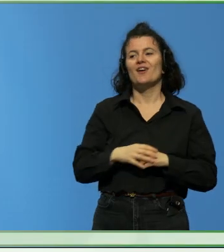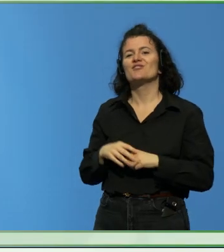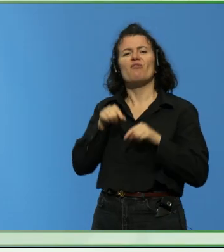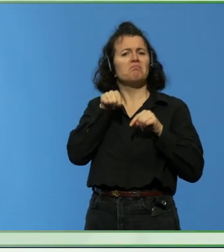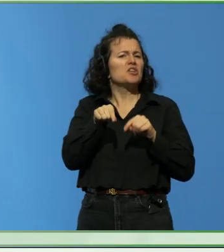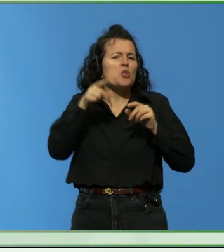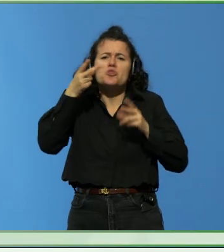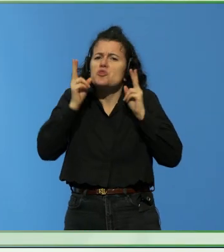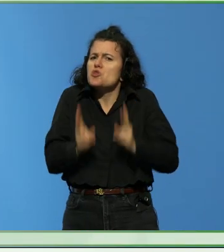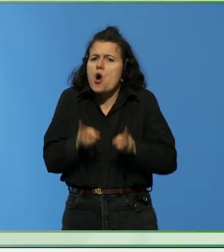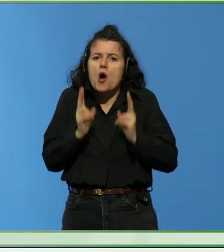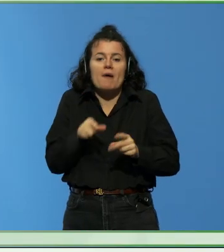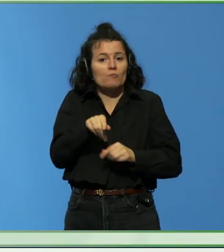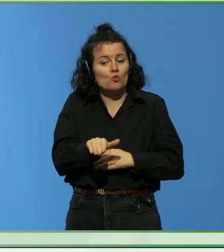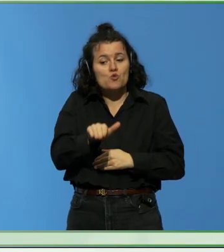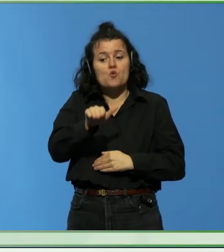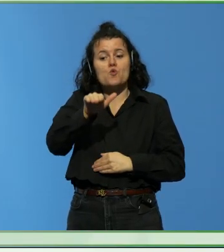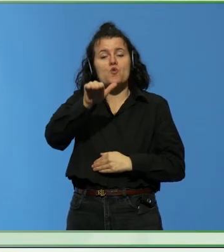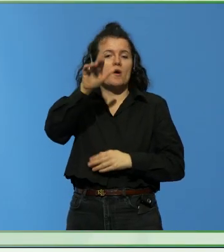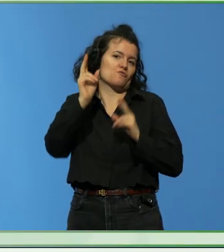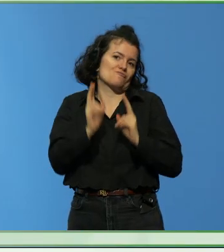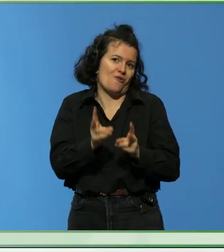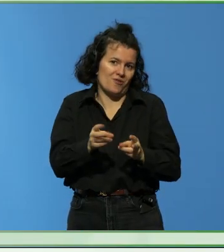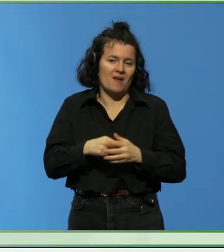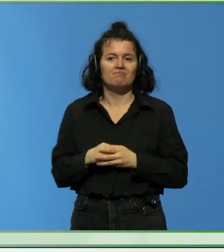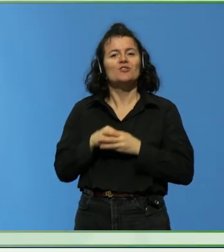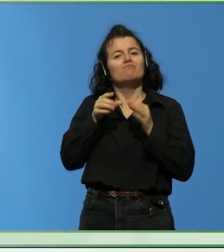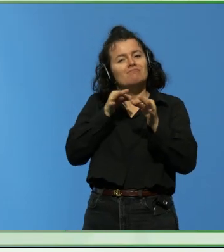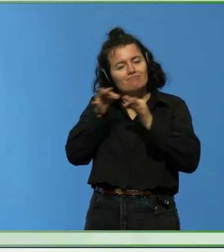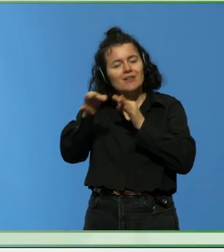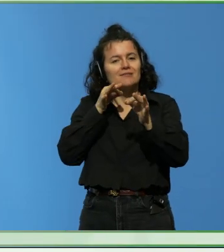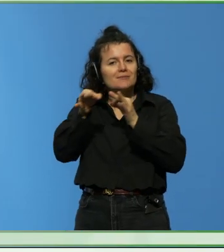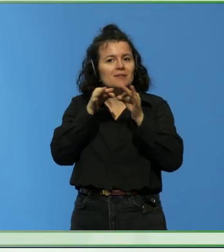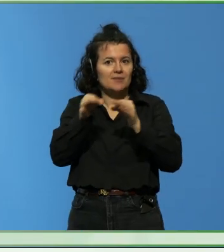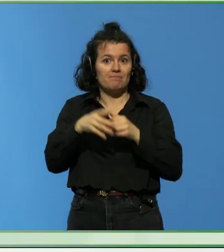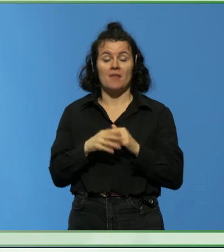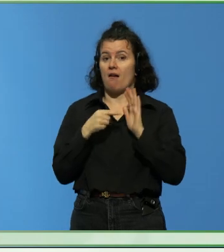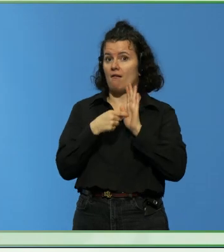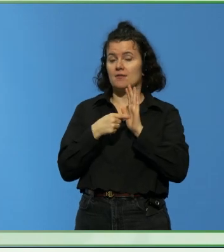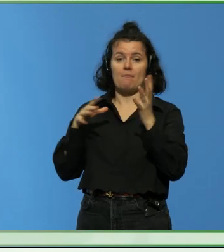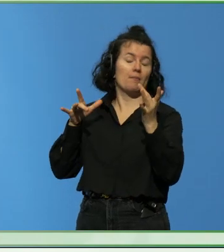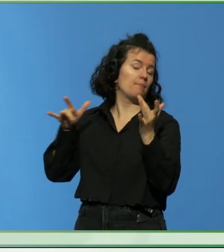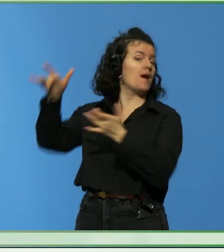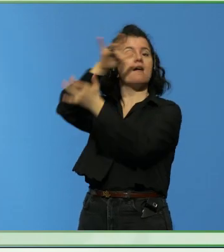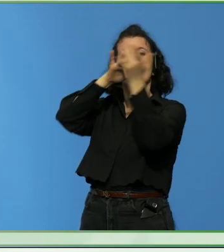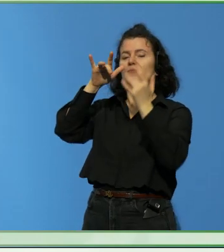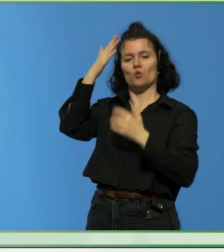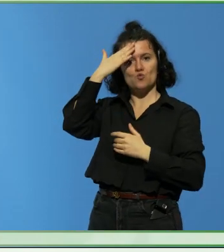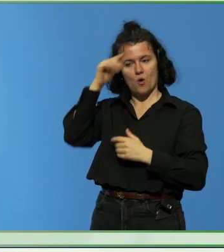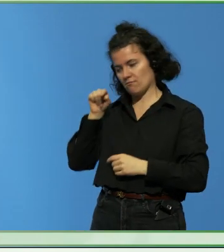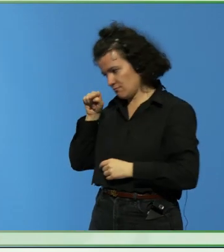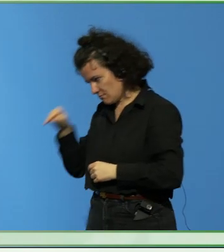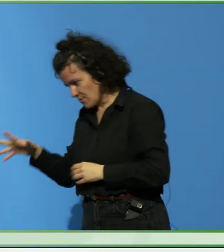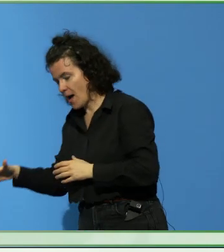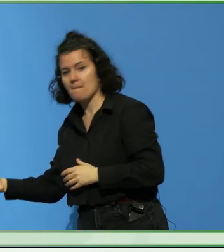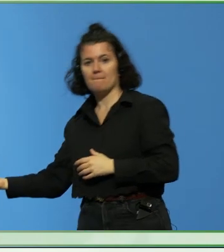her period pack. And these stories reinforce the key behaviours around how to use the period packs.